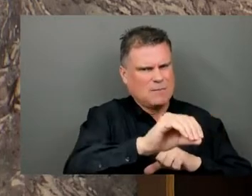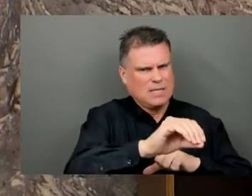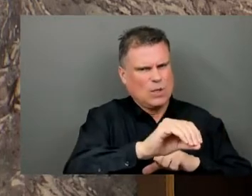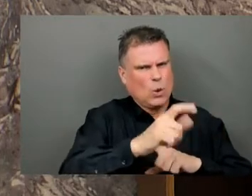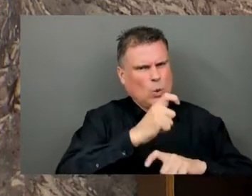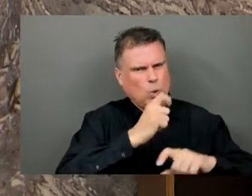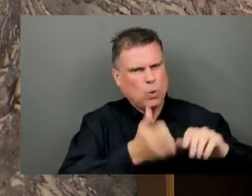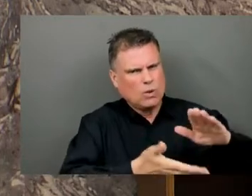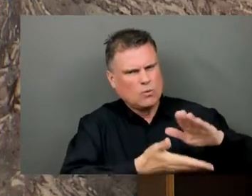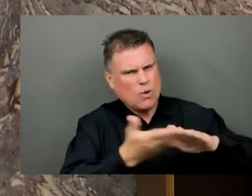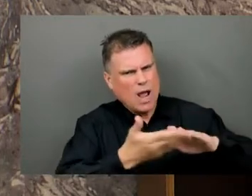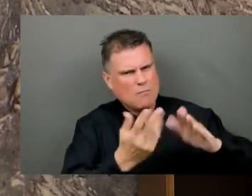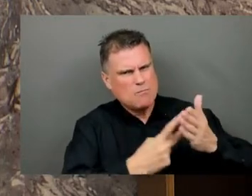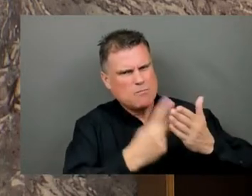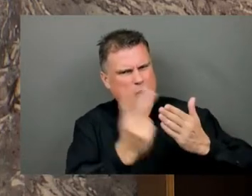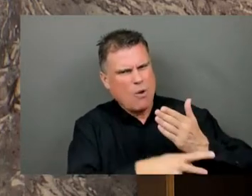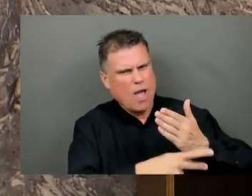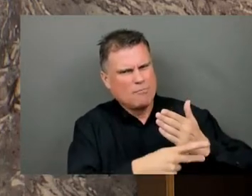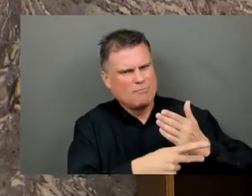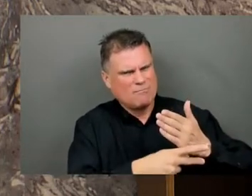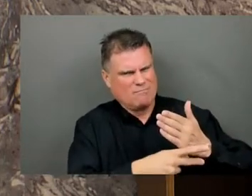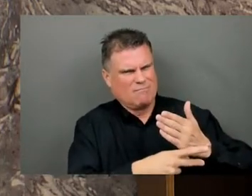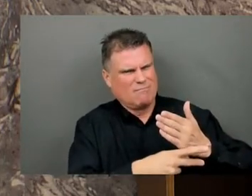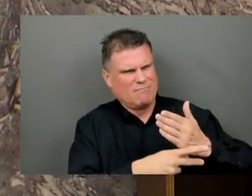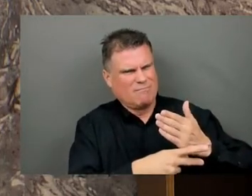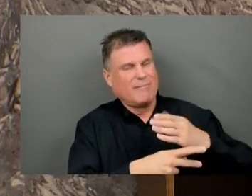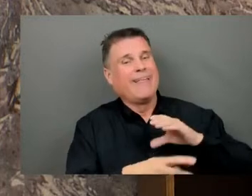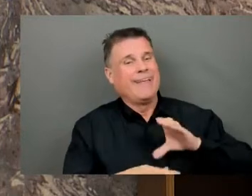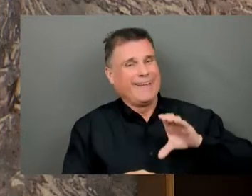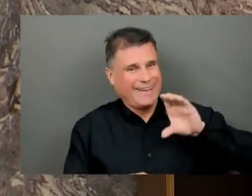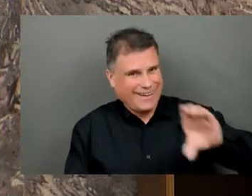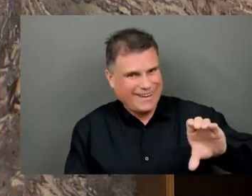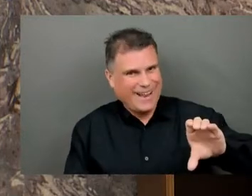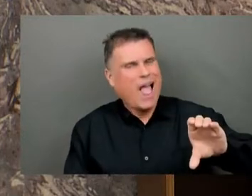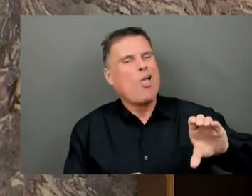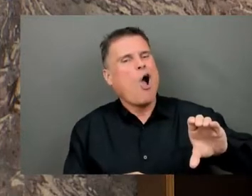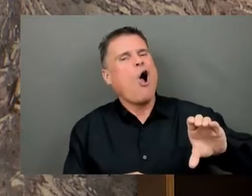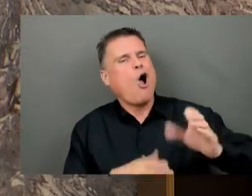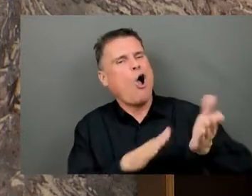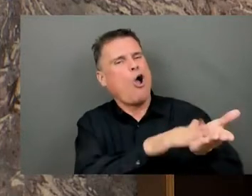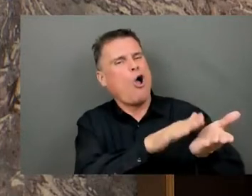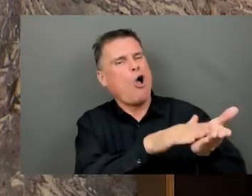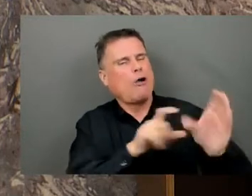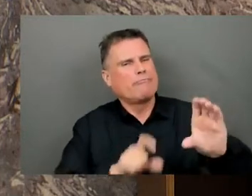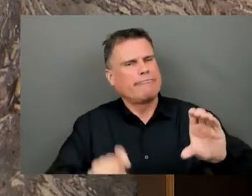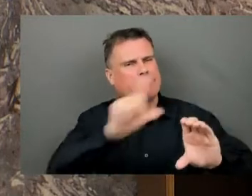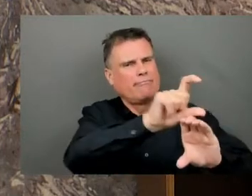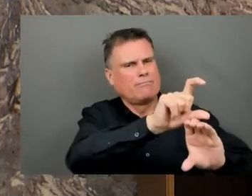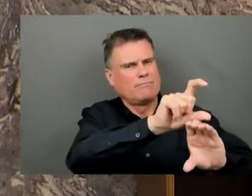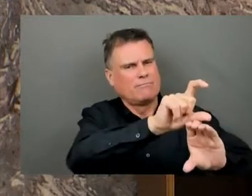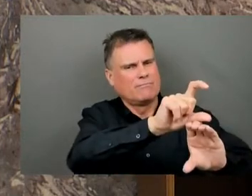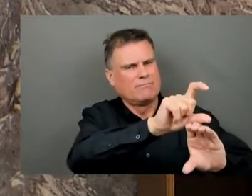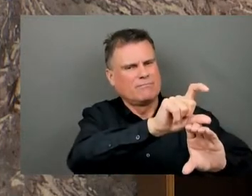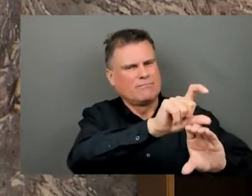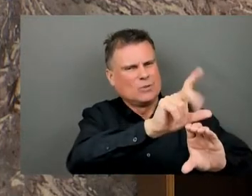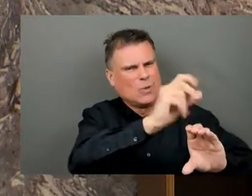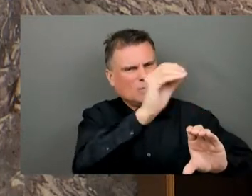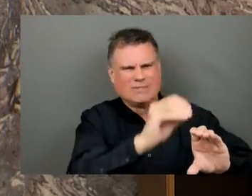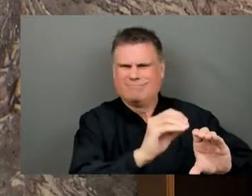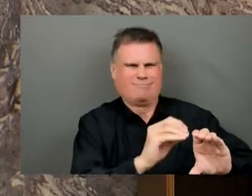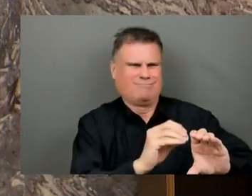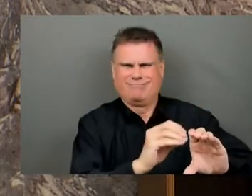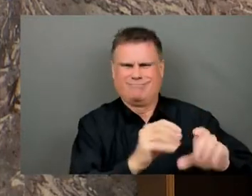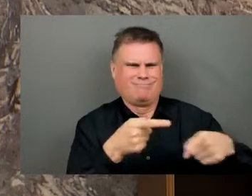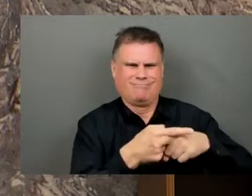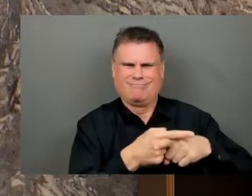levels. And that practice, if it is happening, needs to stop. The only way that British Columbians will know